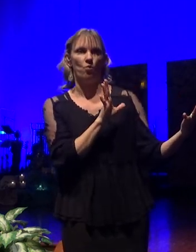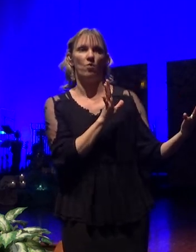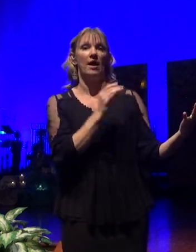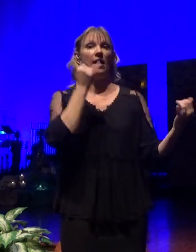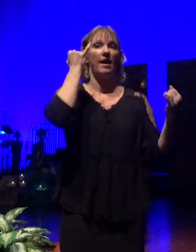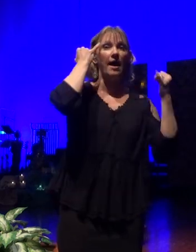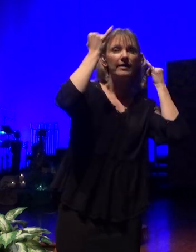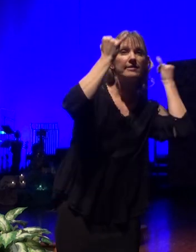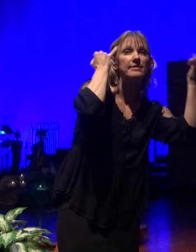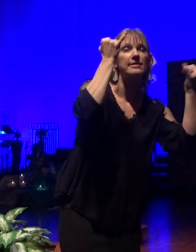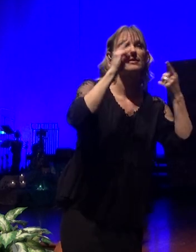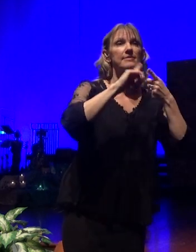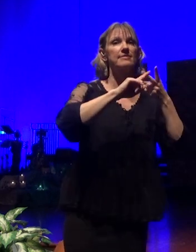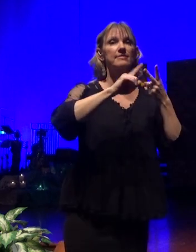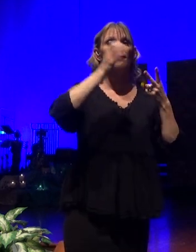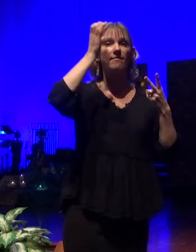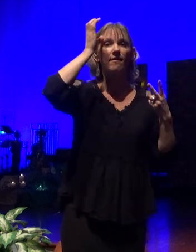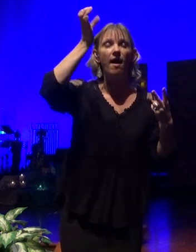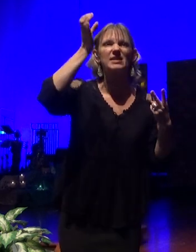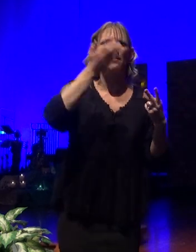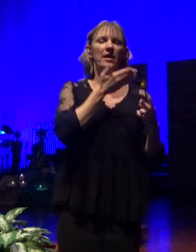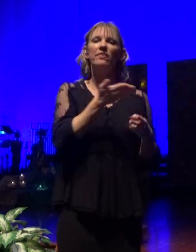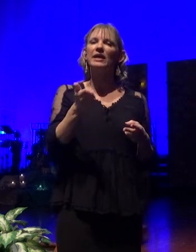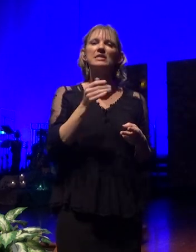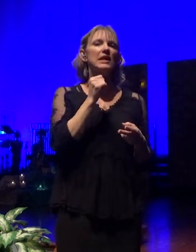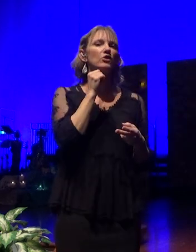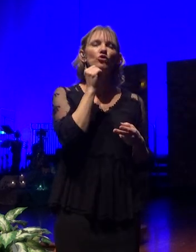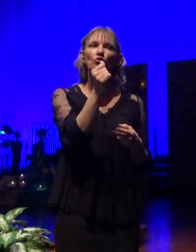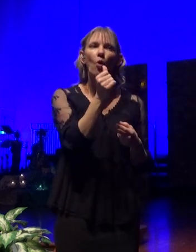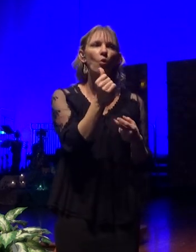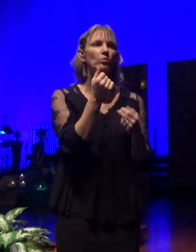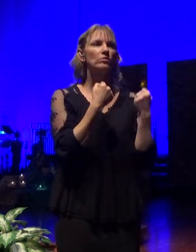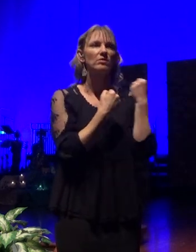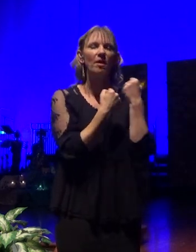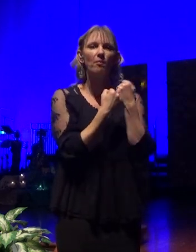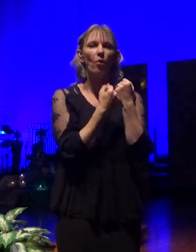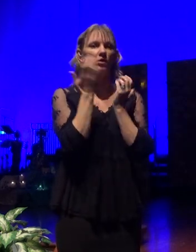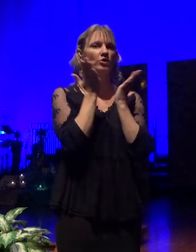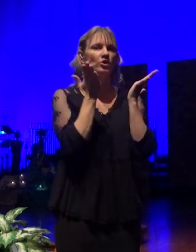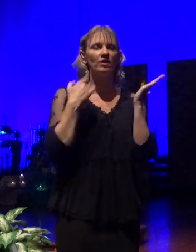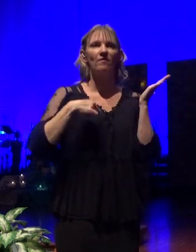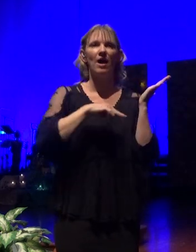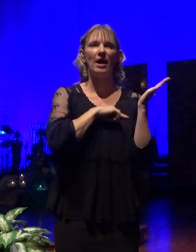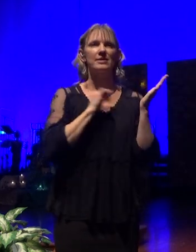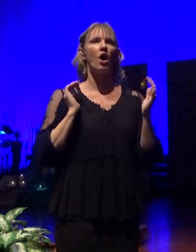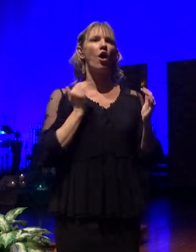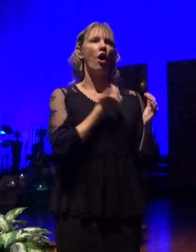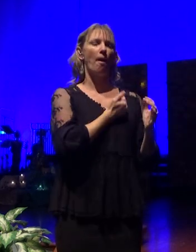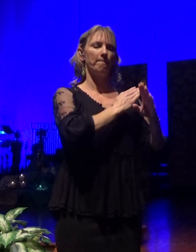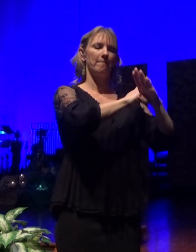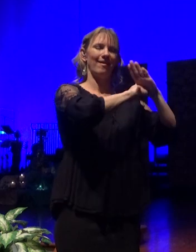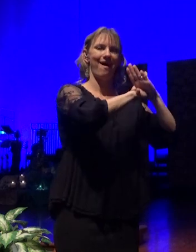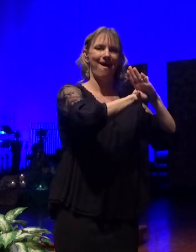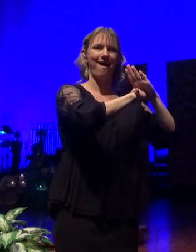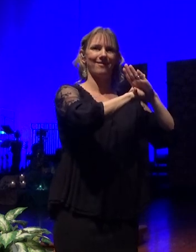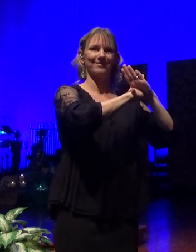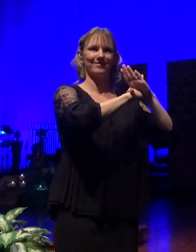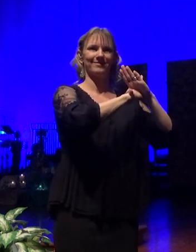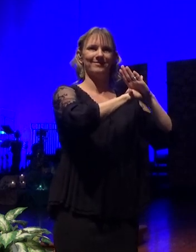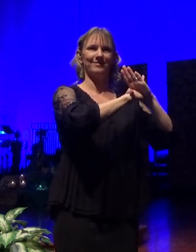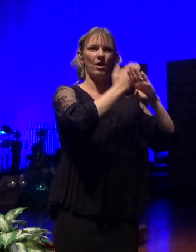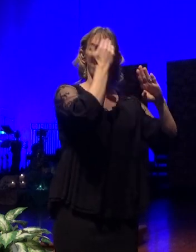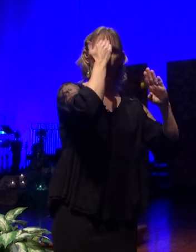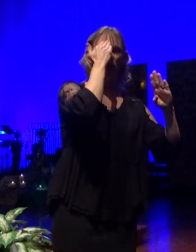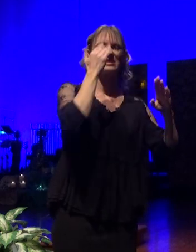ideas and concepts and things that no longer serve us, blocks to our awareness. And I love what